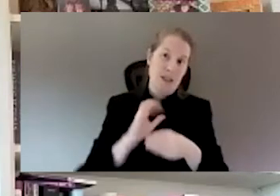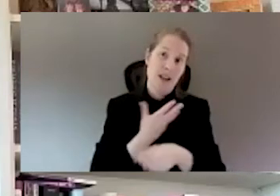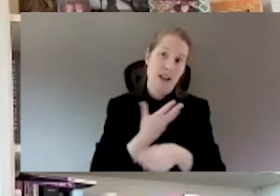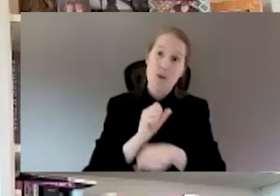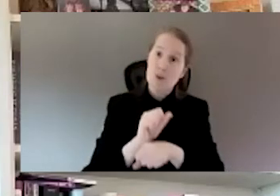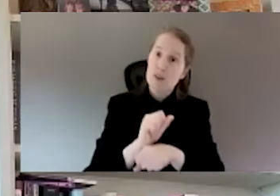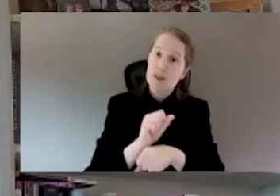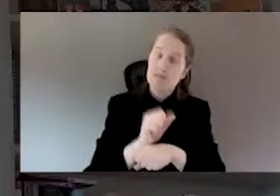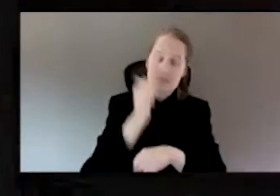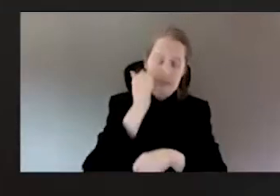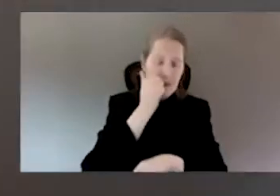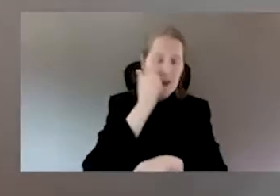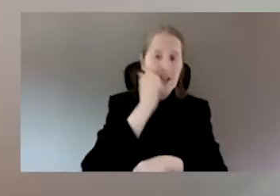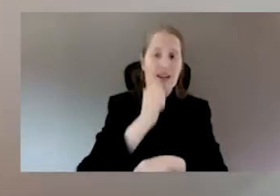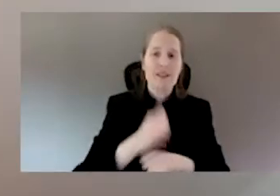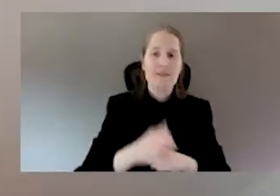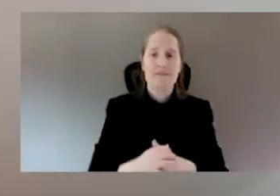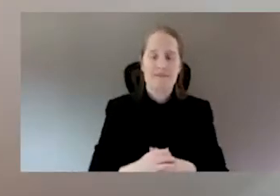day.